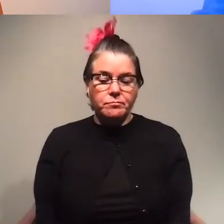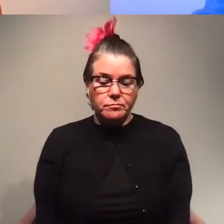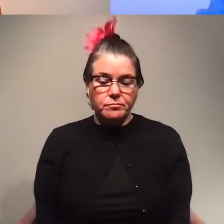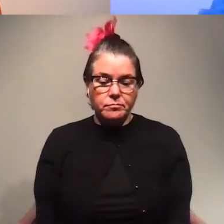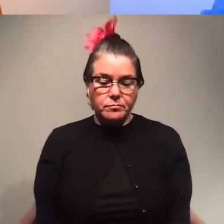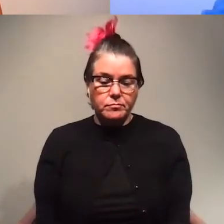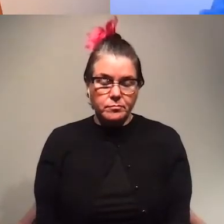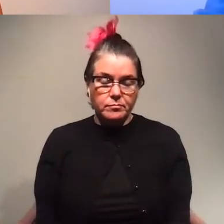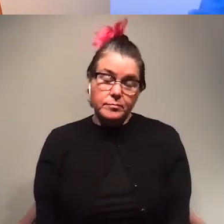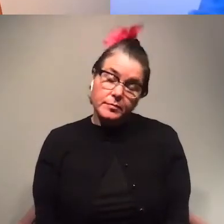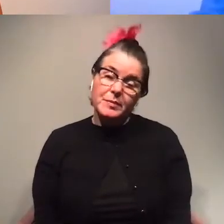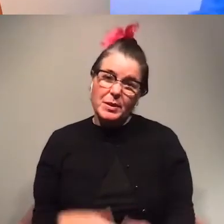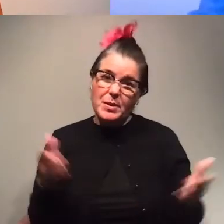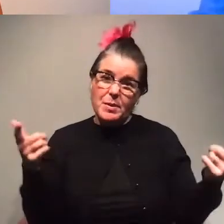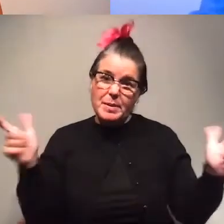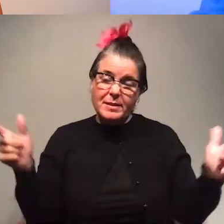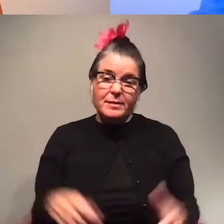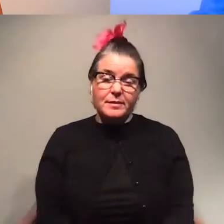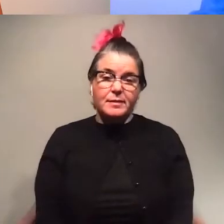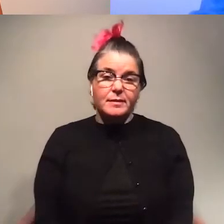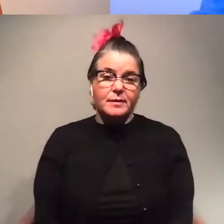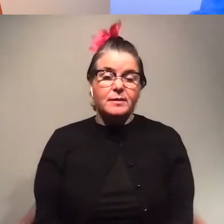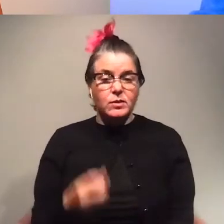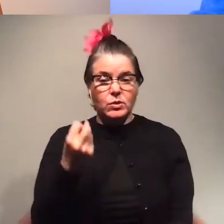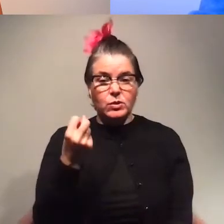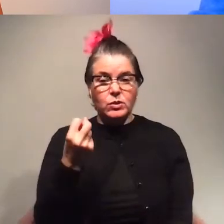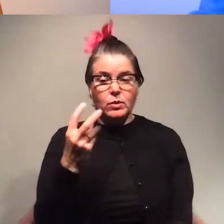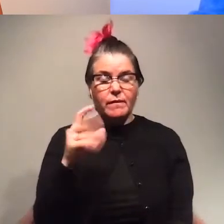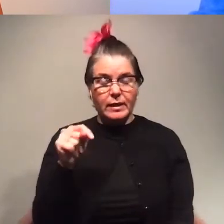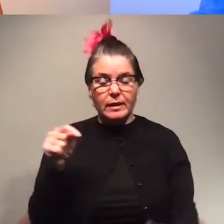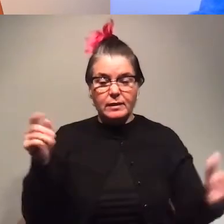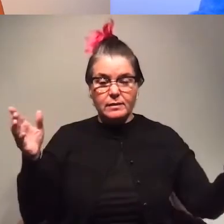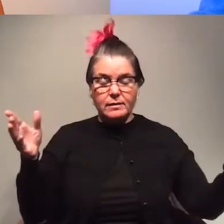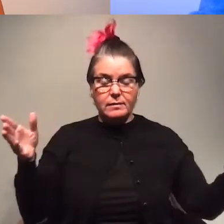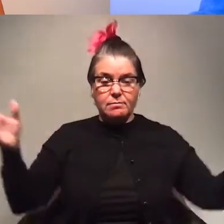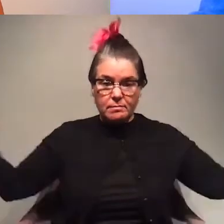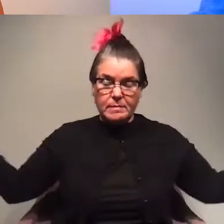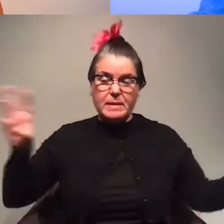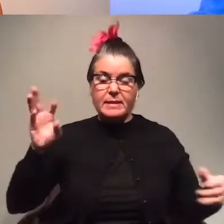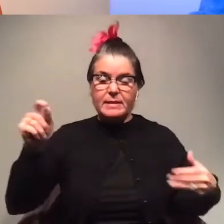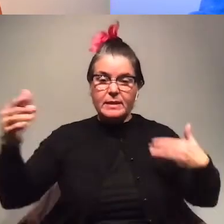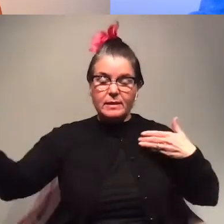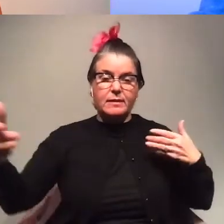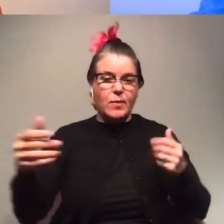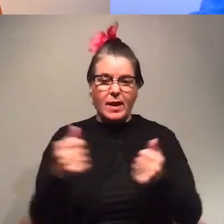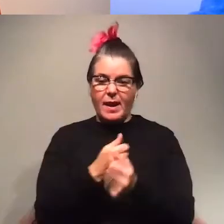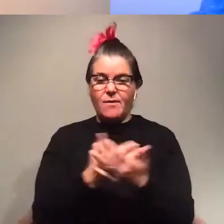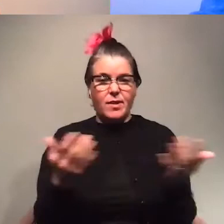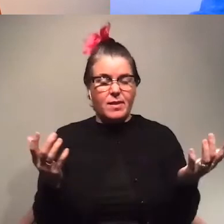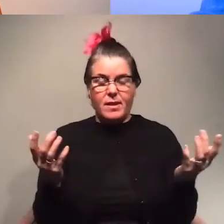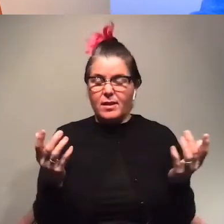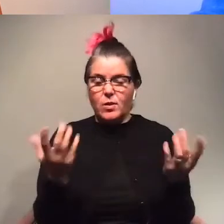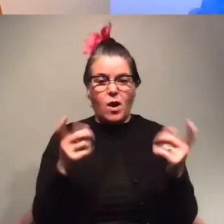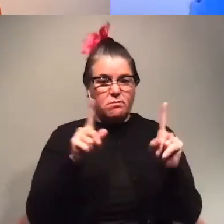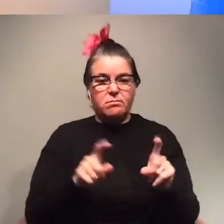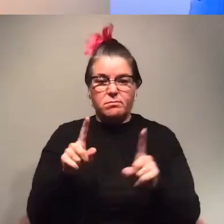Cool. So yeah, they're pretty big. They're 12 feet by 6 feet, and they have everything that you could possibly want to sample if you're